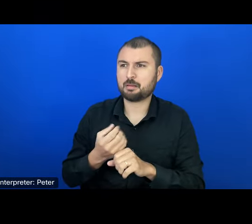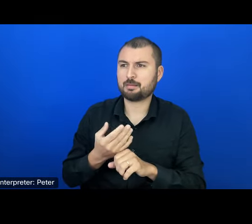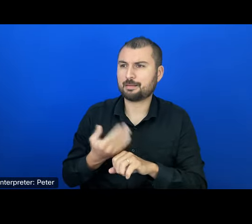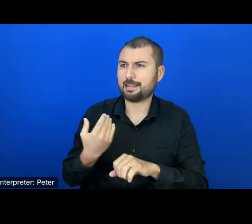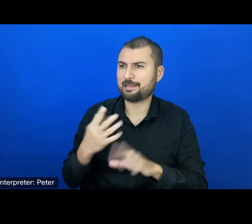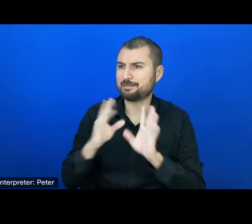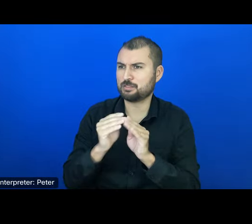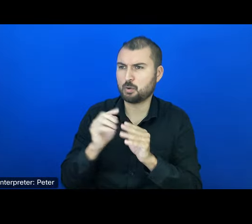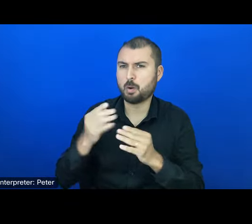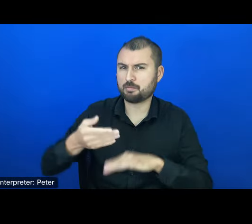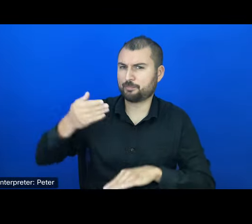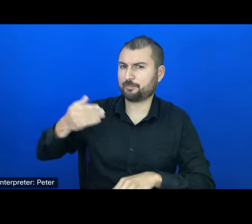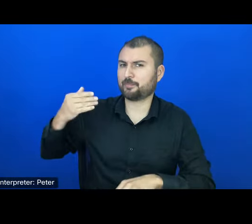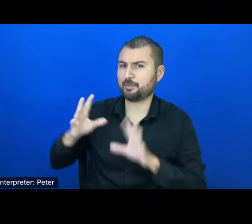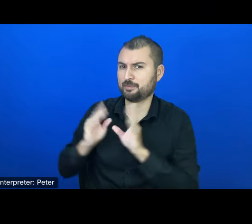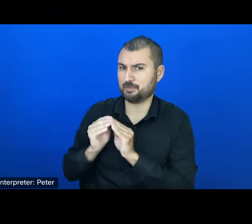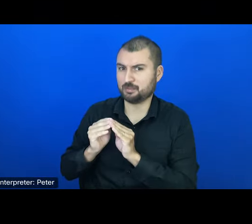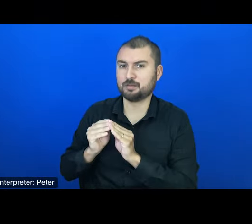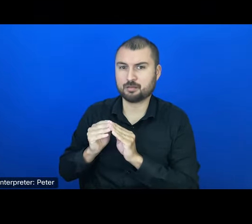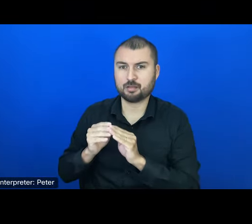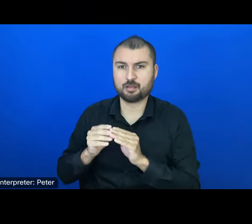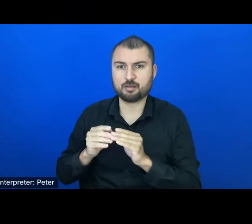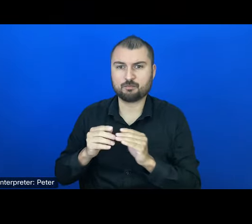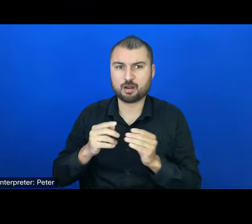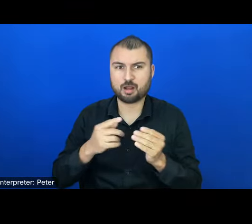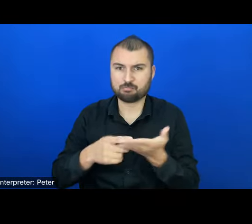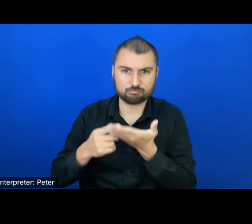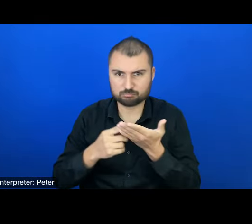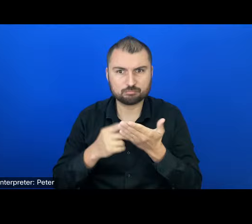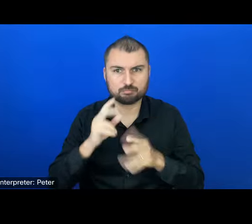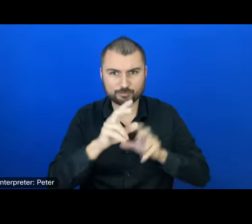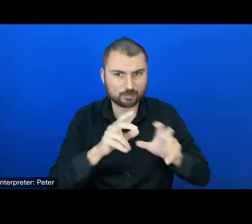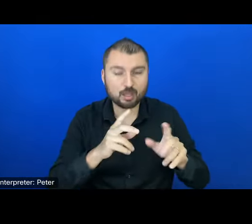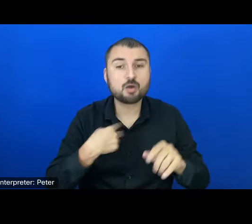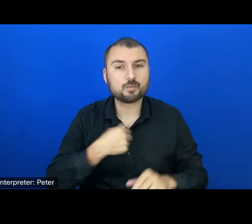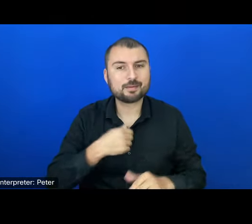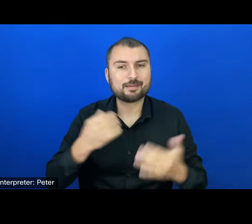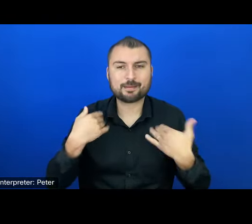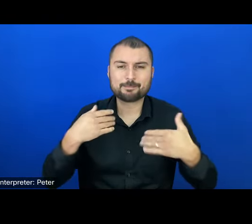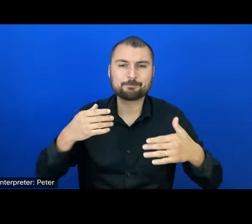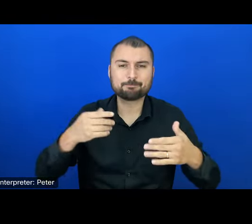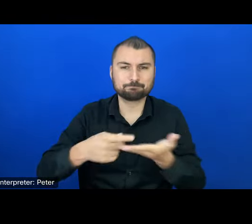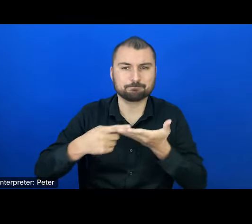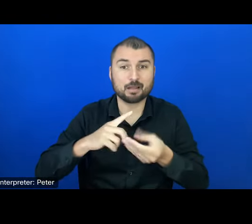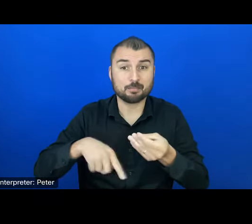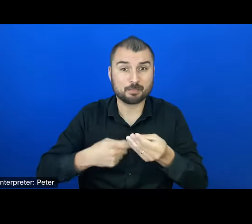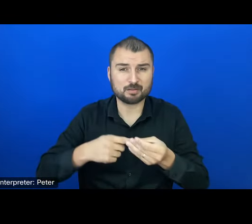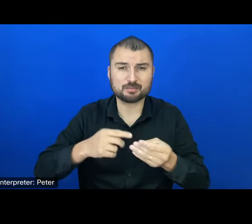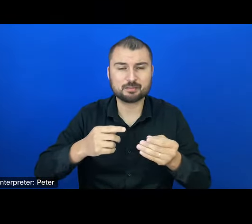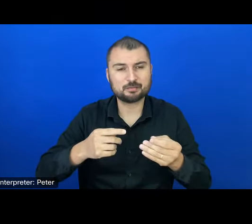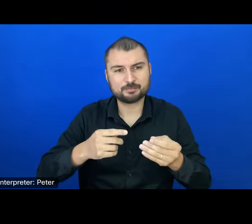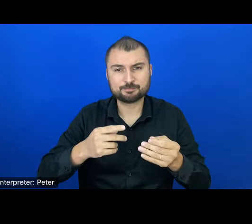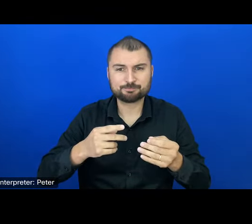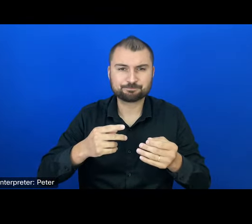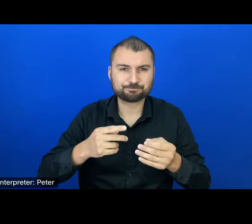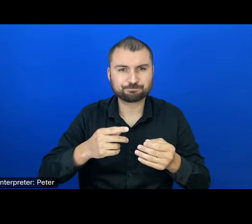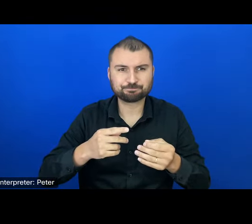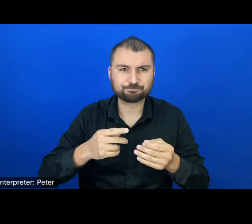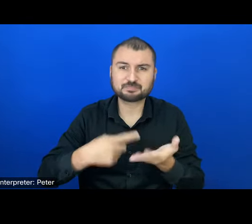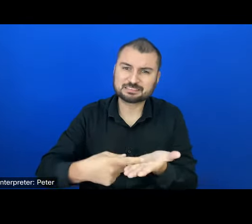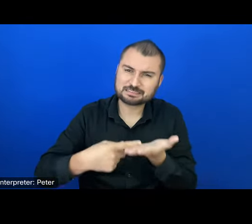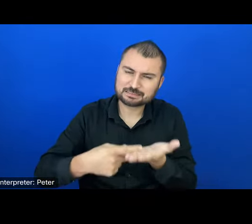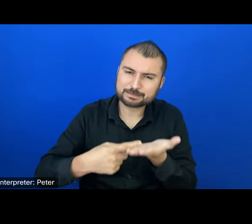before, there was a bill that we had a hearing on that was discussing nurseries for new